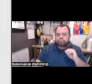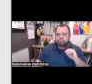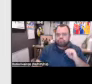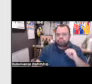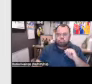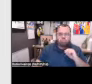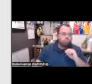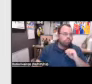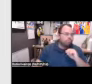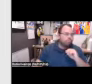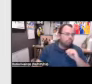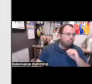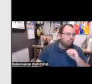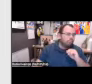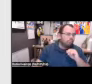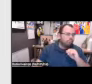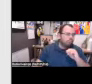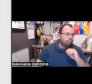Okay.